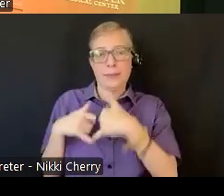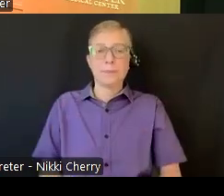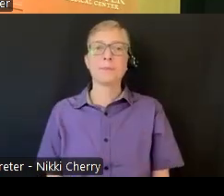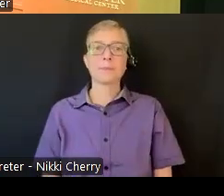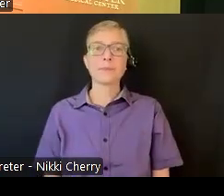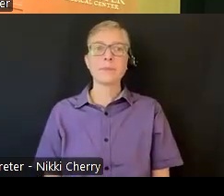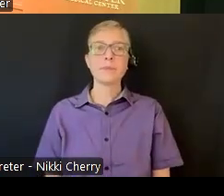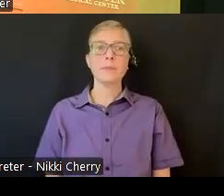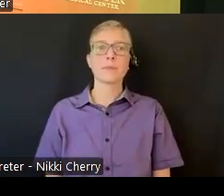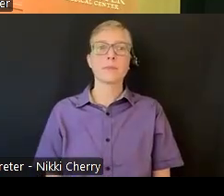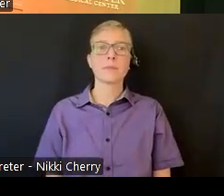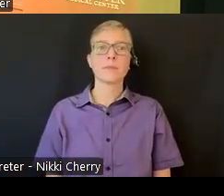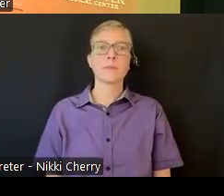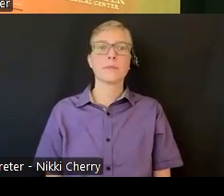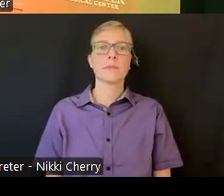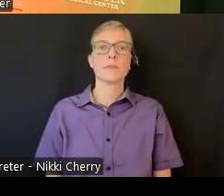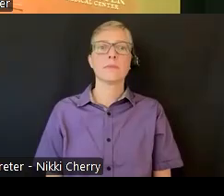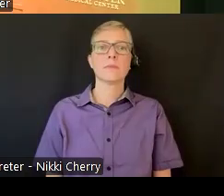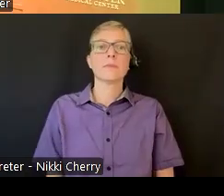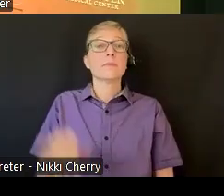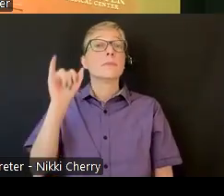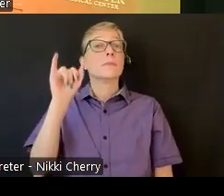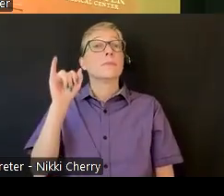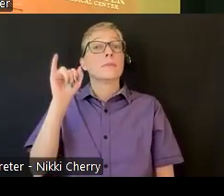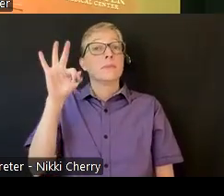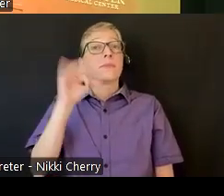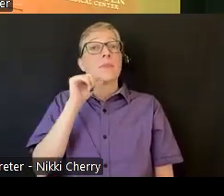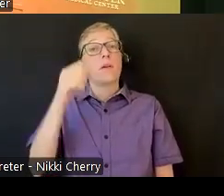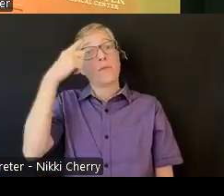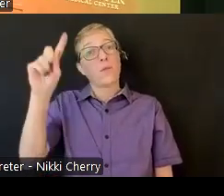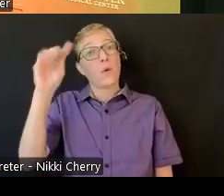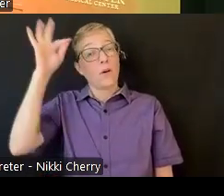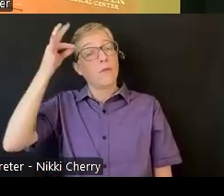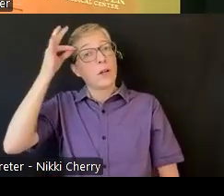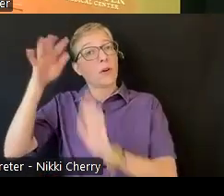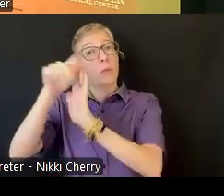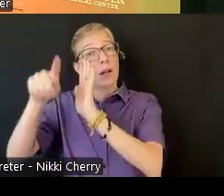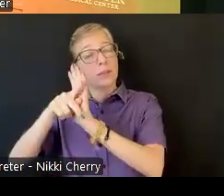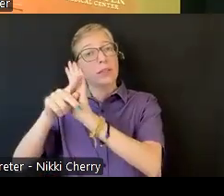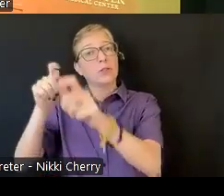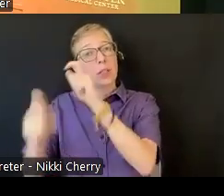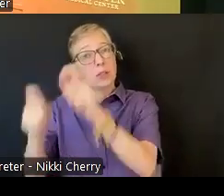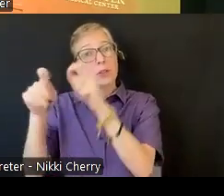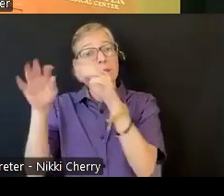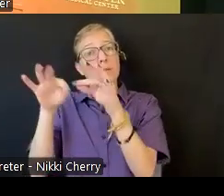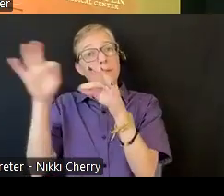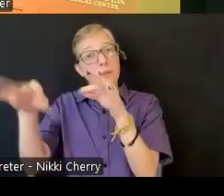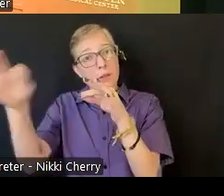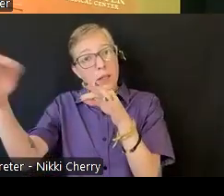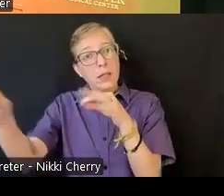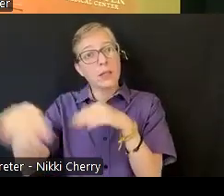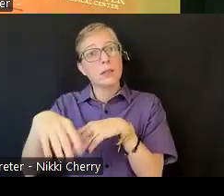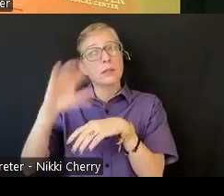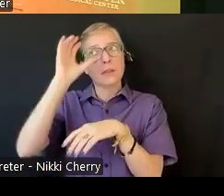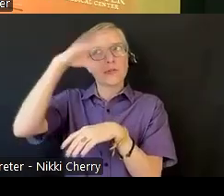it was not the federal policy changes, some of the delays and some of strange decisions that's being made at the